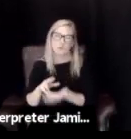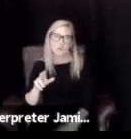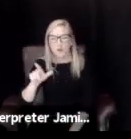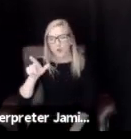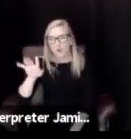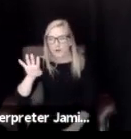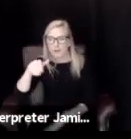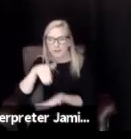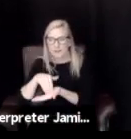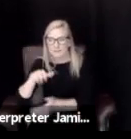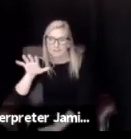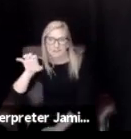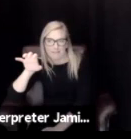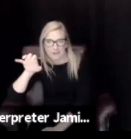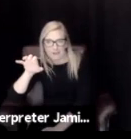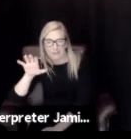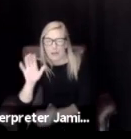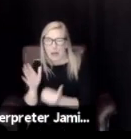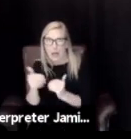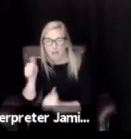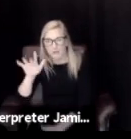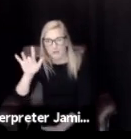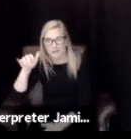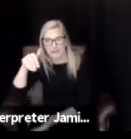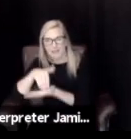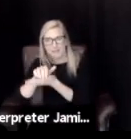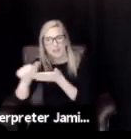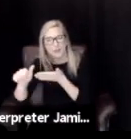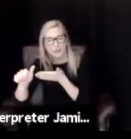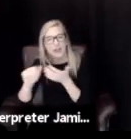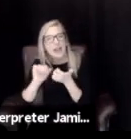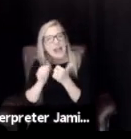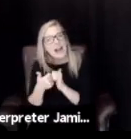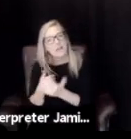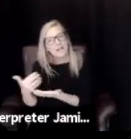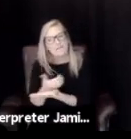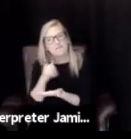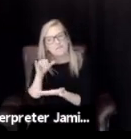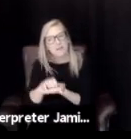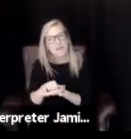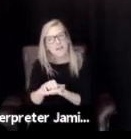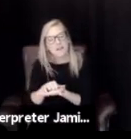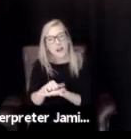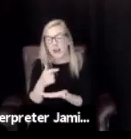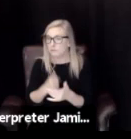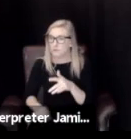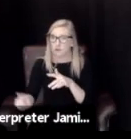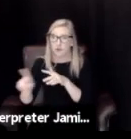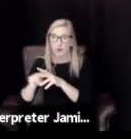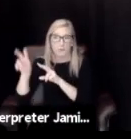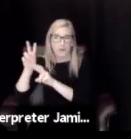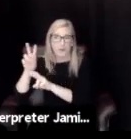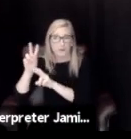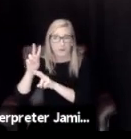contract. I got it just by showing up, at a funeral in my